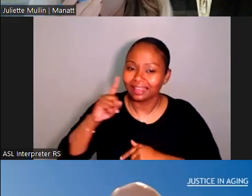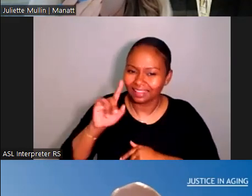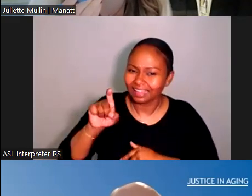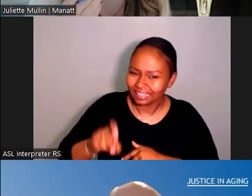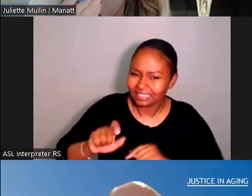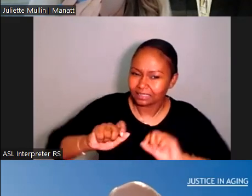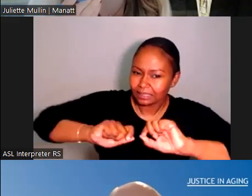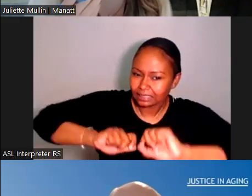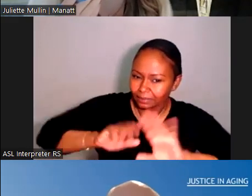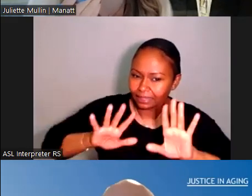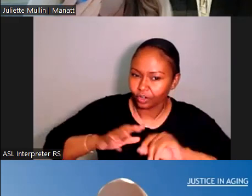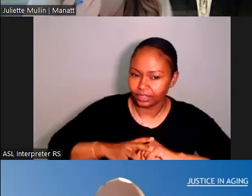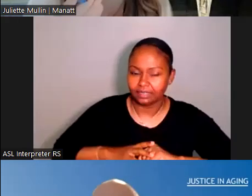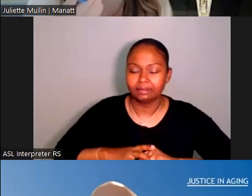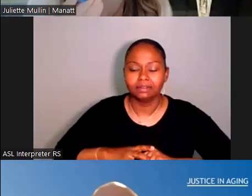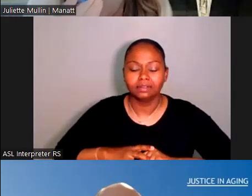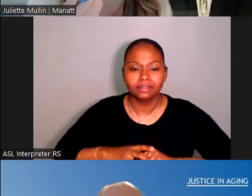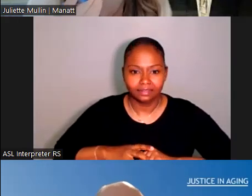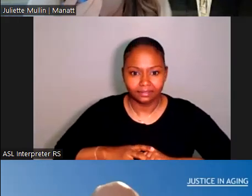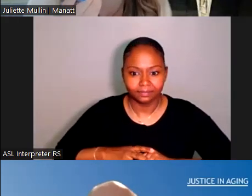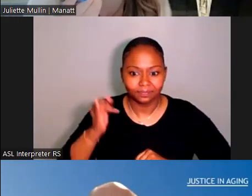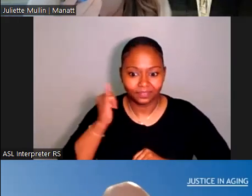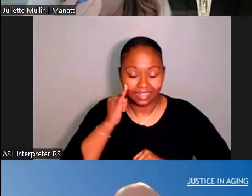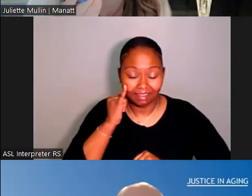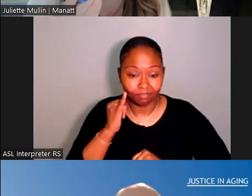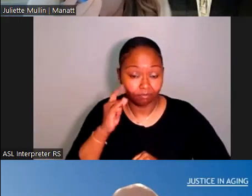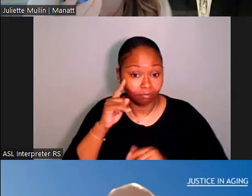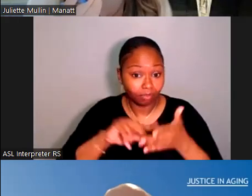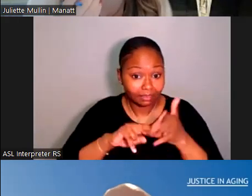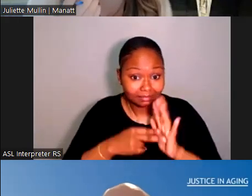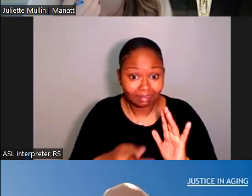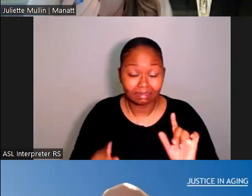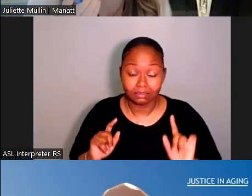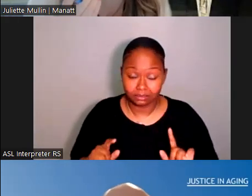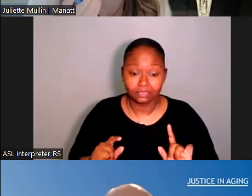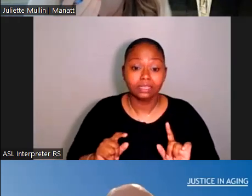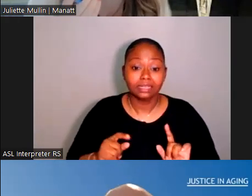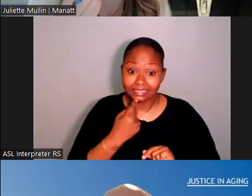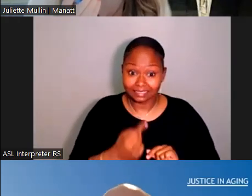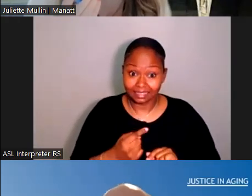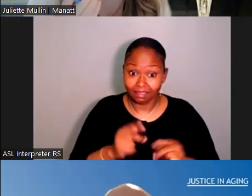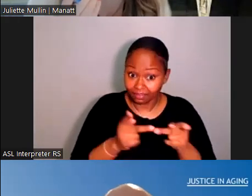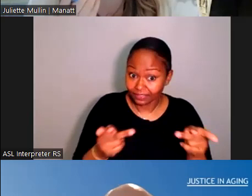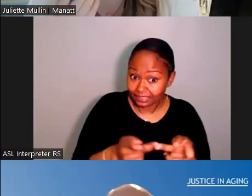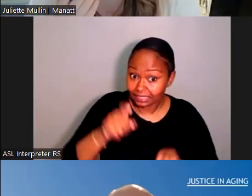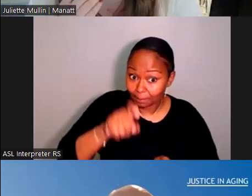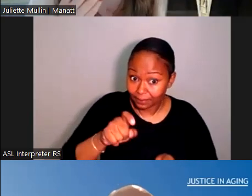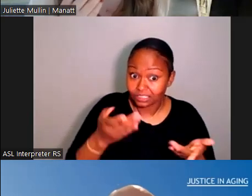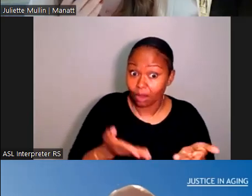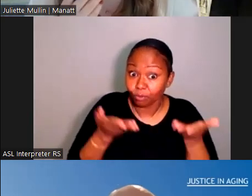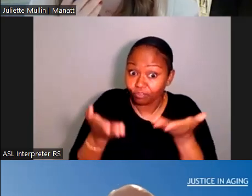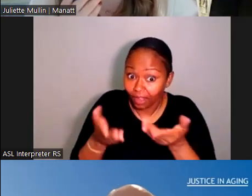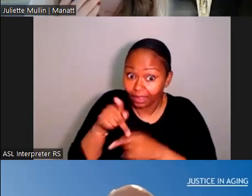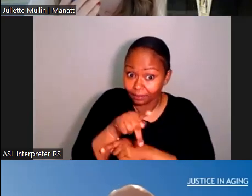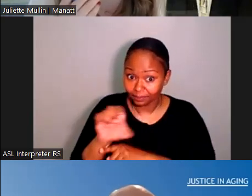clarity here. If it's the intent to state that the facility has to require that for people,